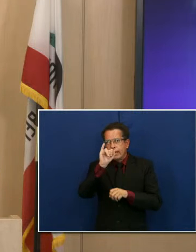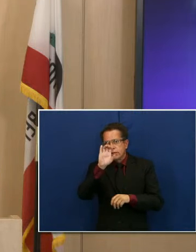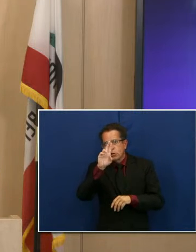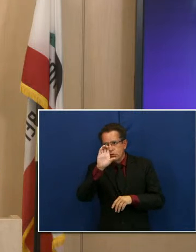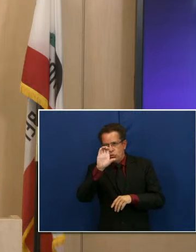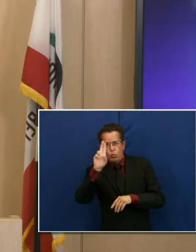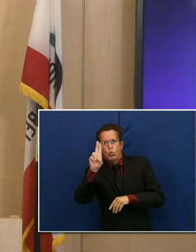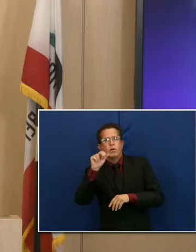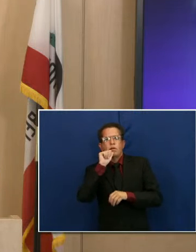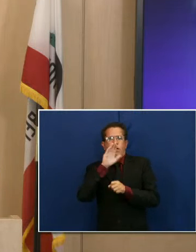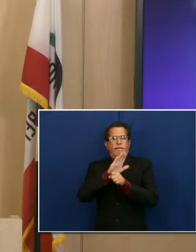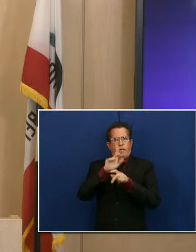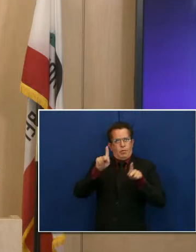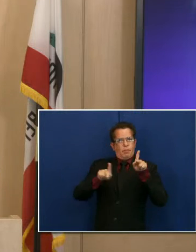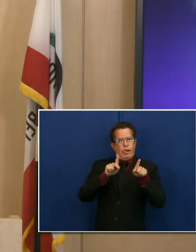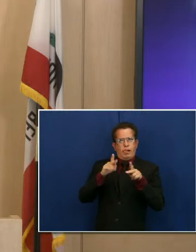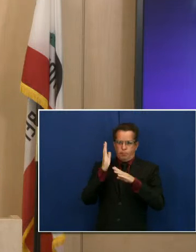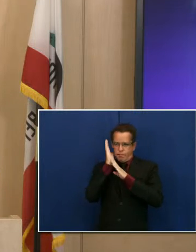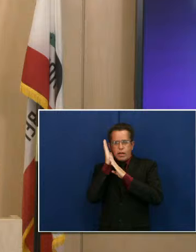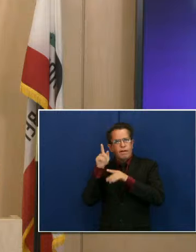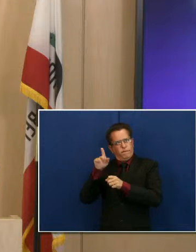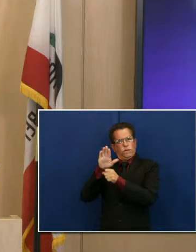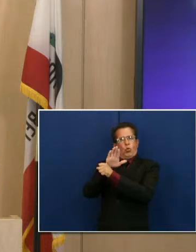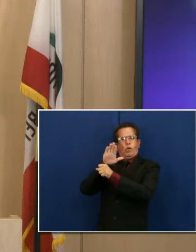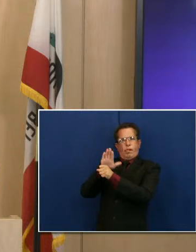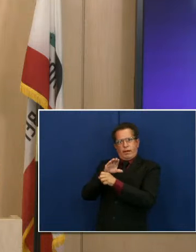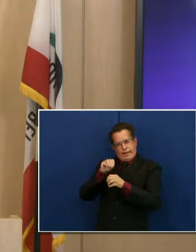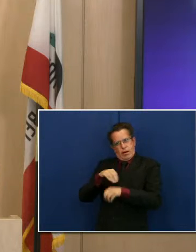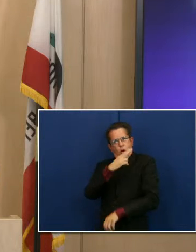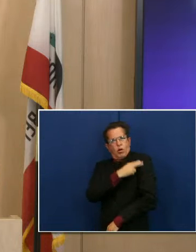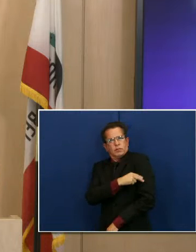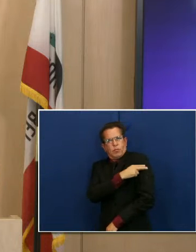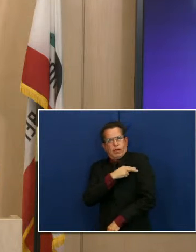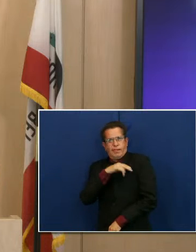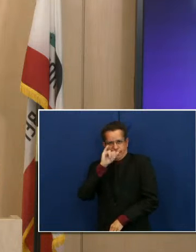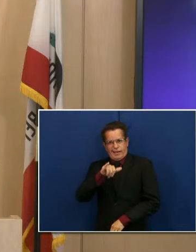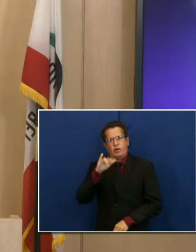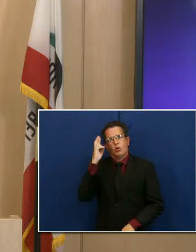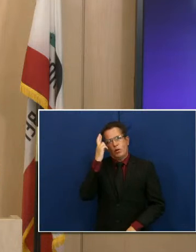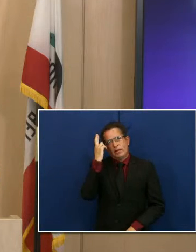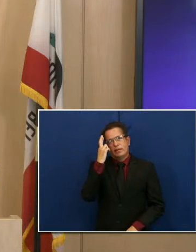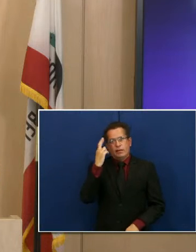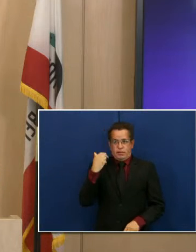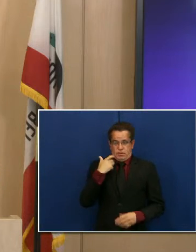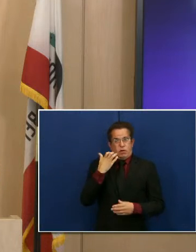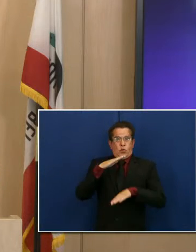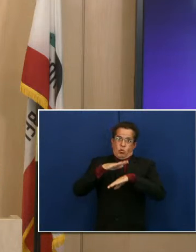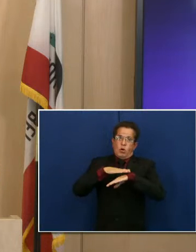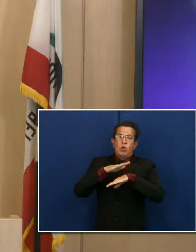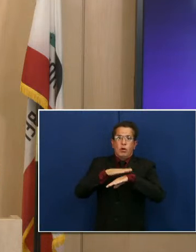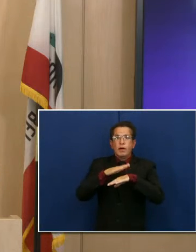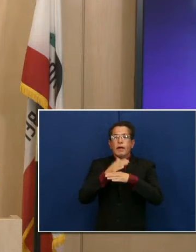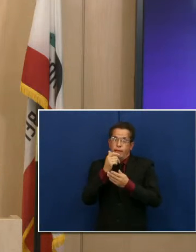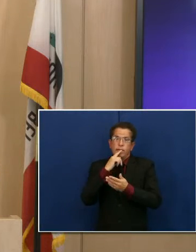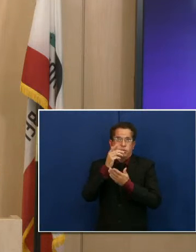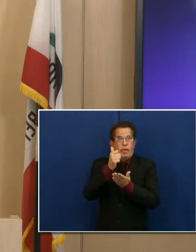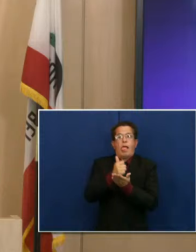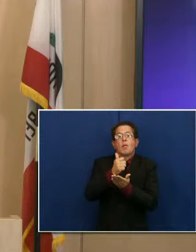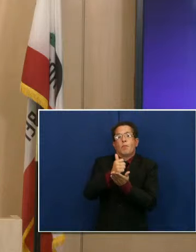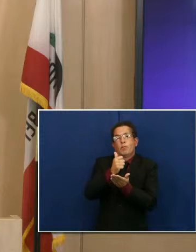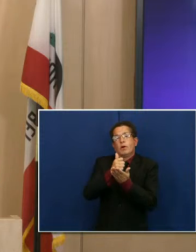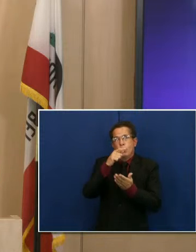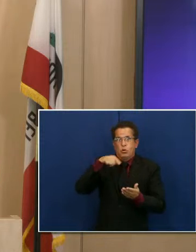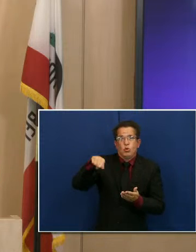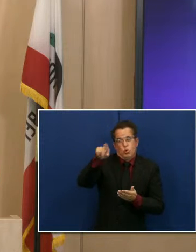beds for the sickest in our region. Because of that, we want to make a special plea to all out